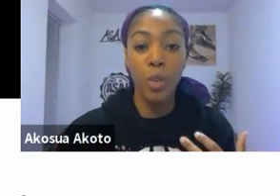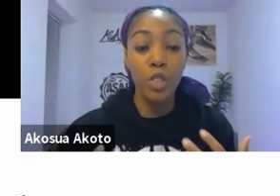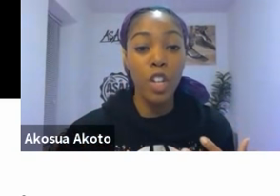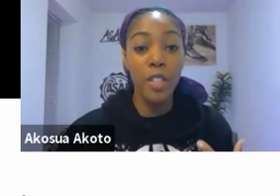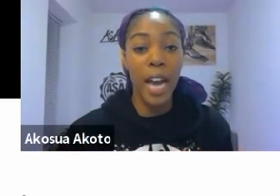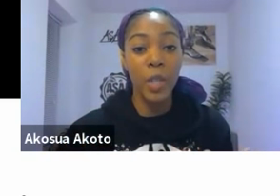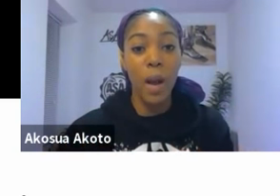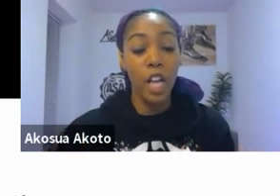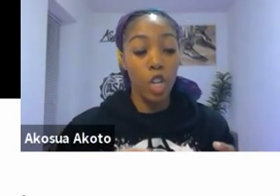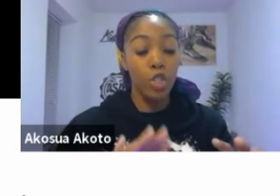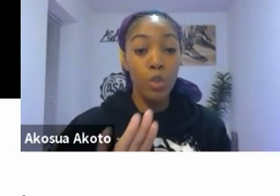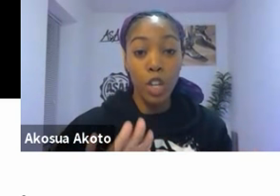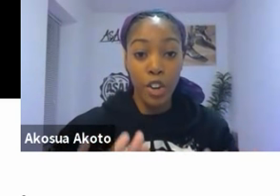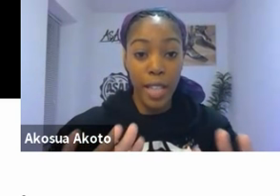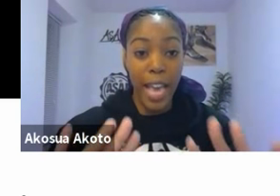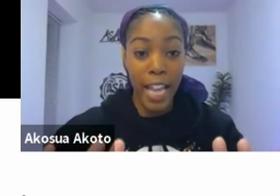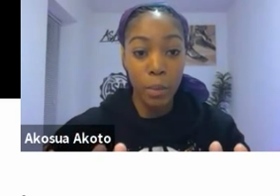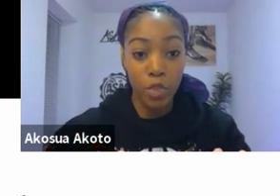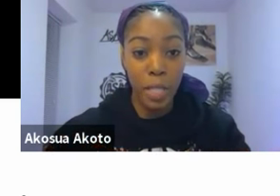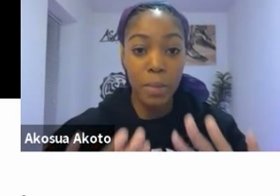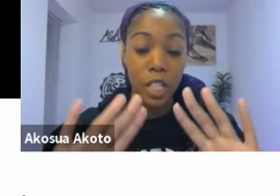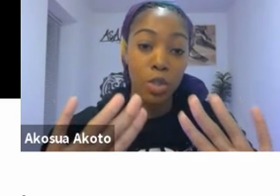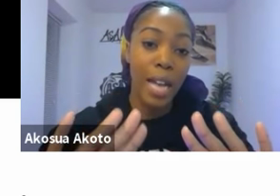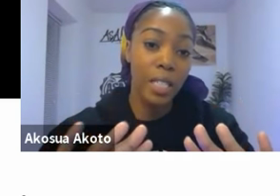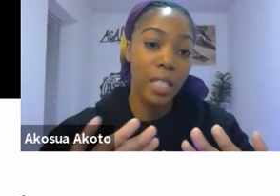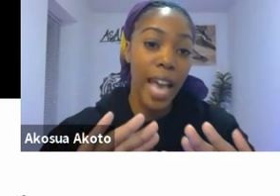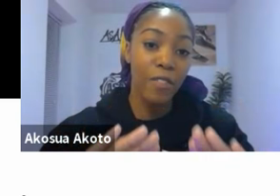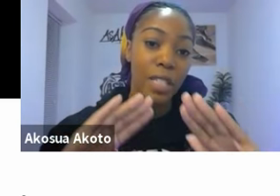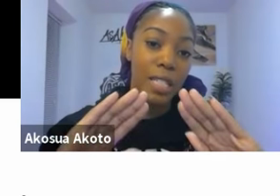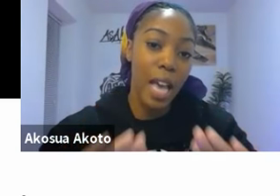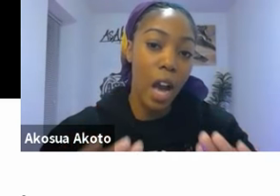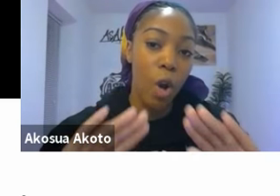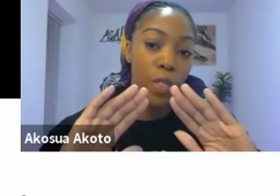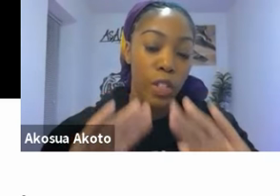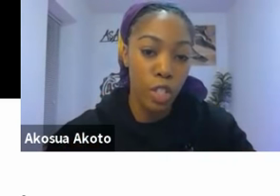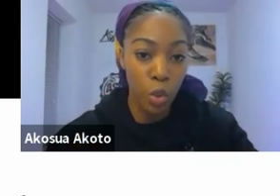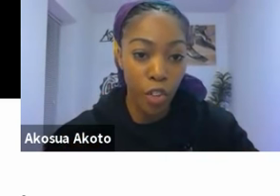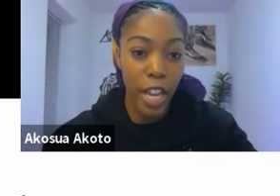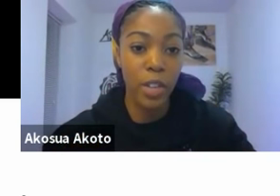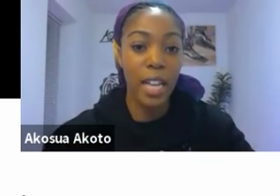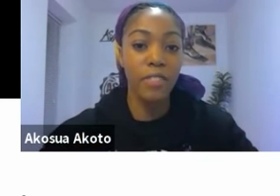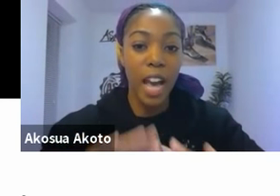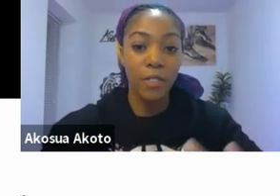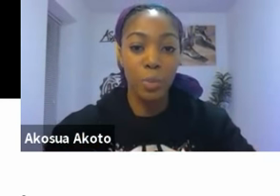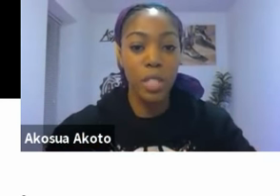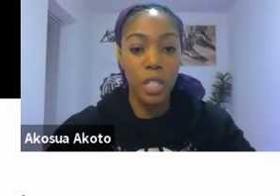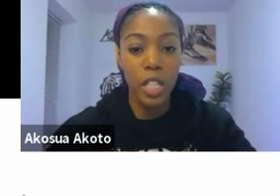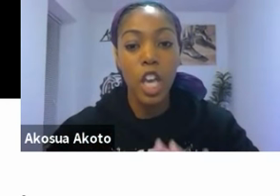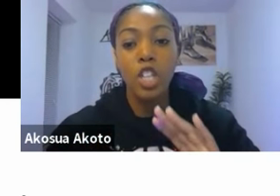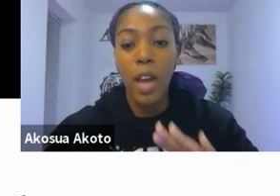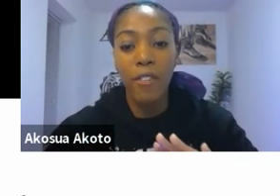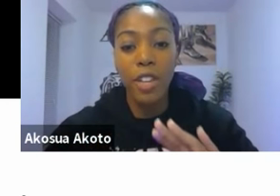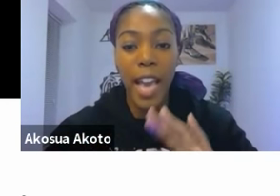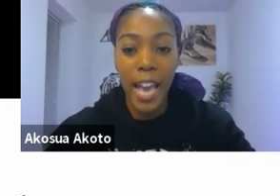hand. So when you learn Adowa, you learn the hand movements because you actually have to tell the story and you actually have to present